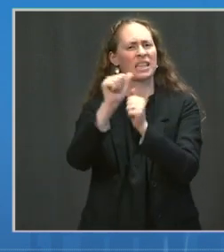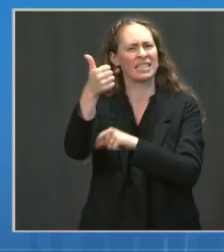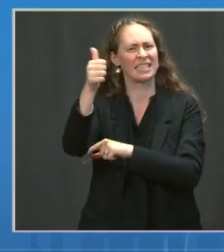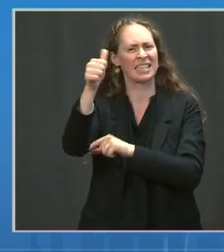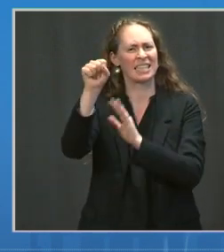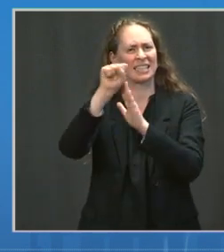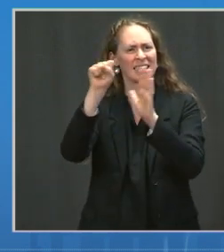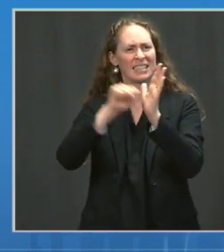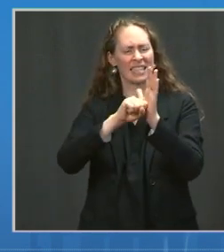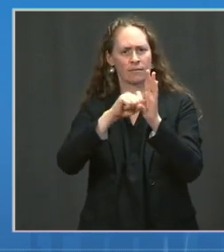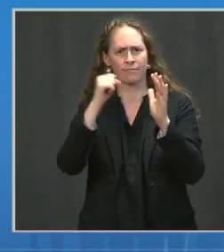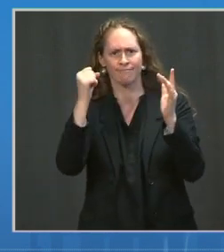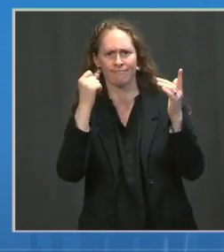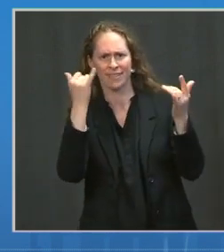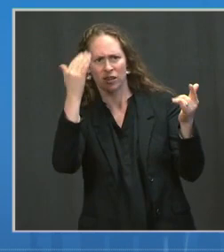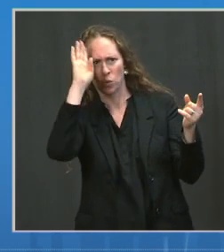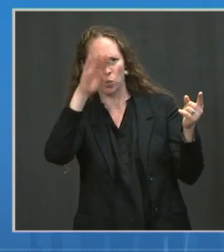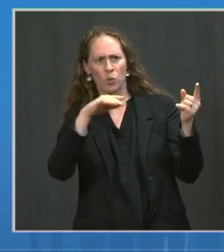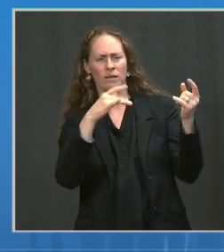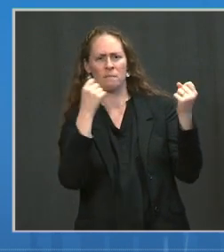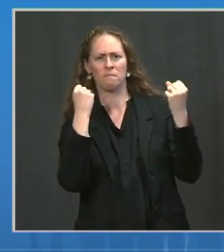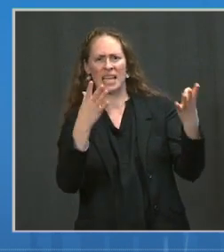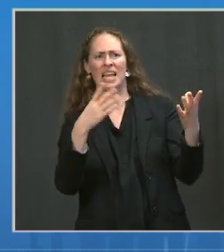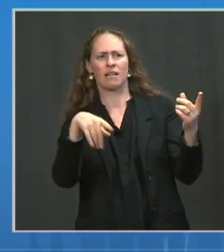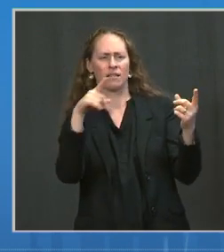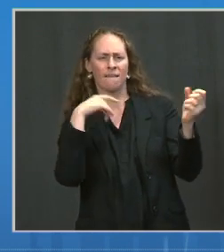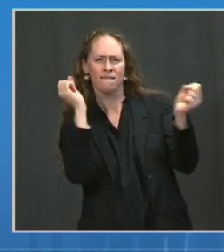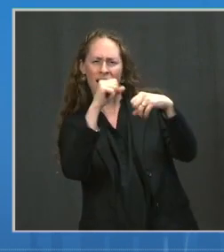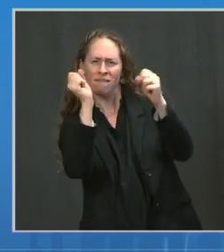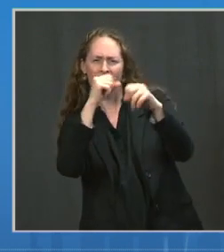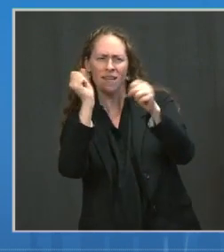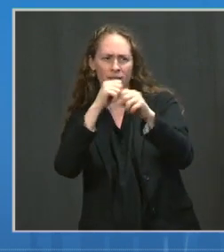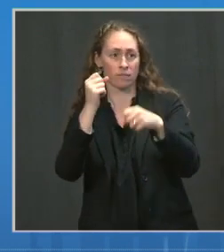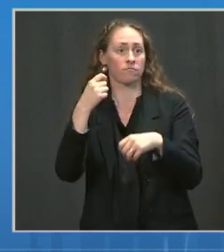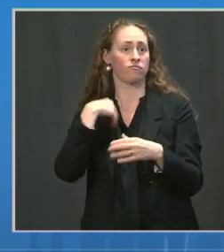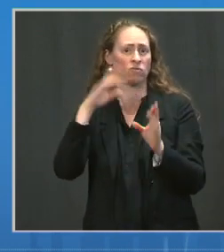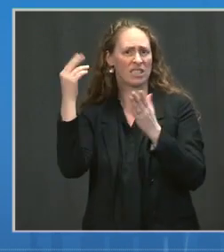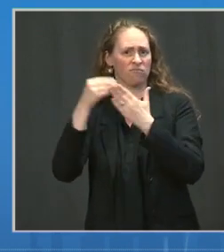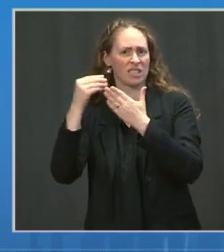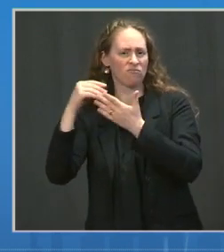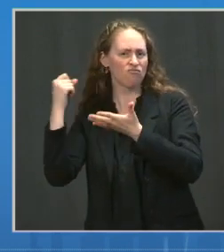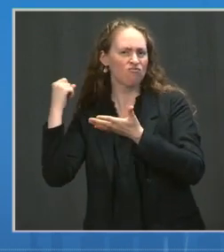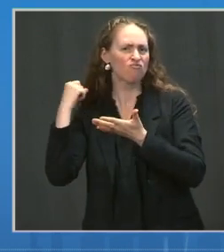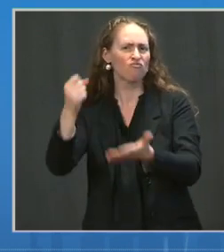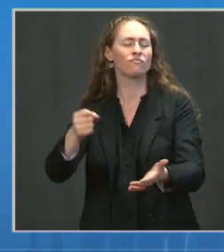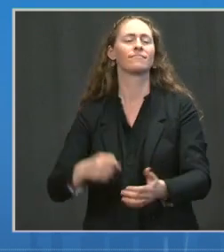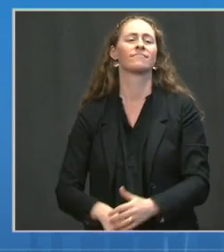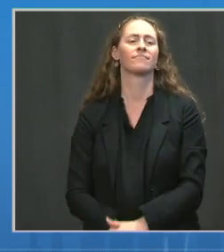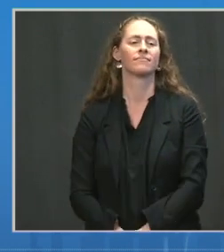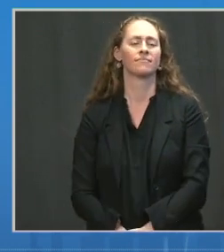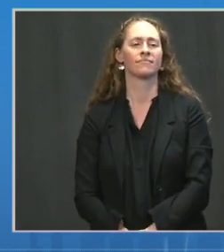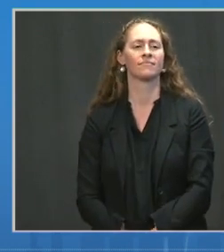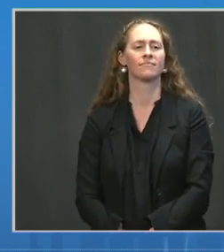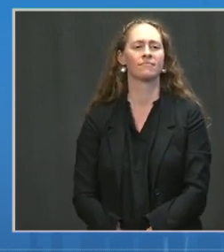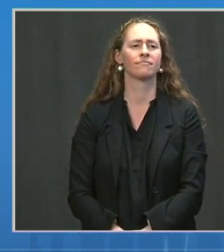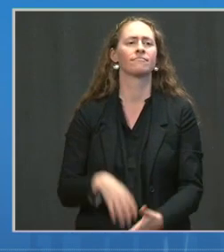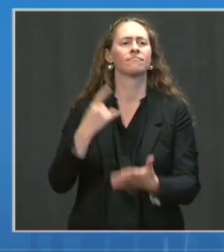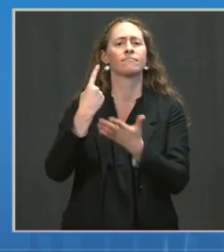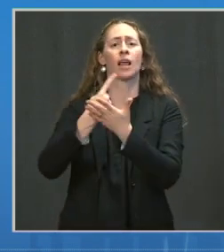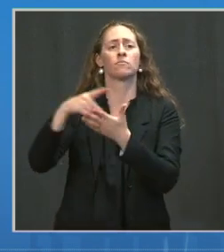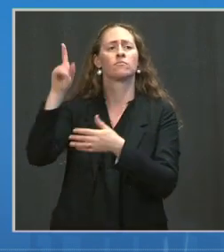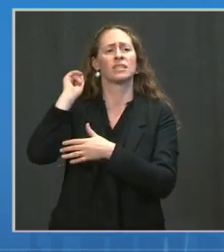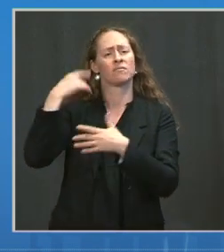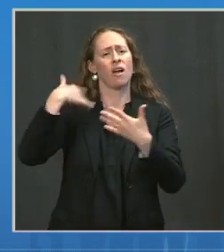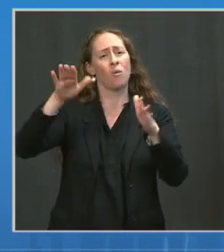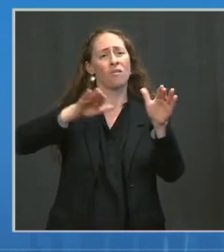cases with federal assistance and support. Last week, we reiterated to all governors that we stand ready to help them